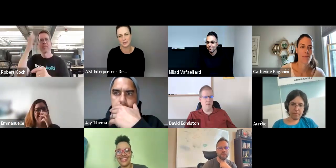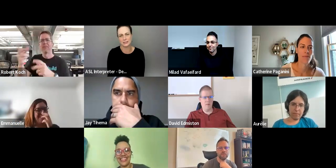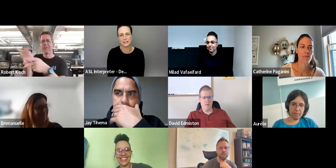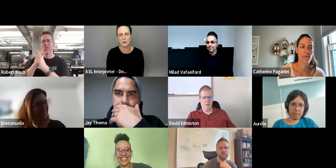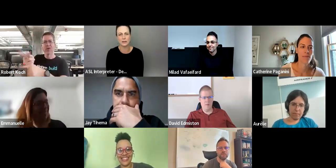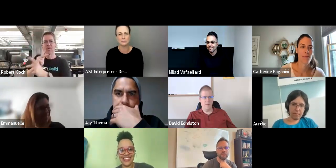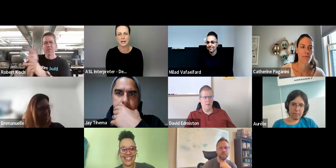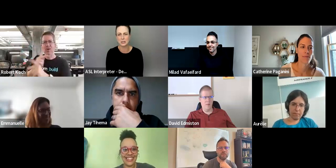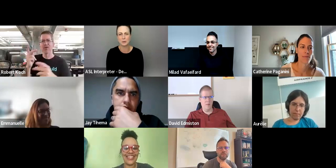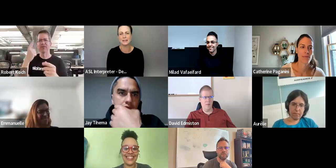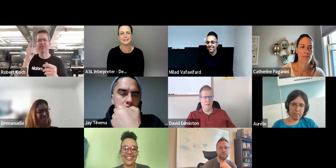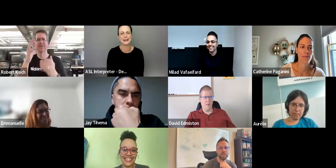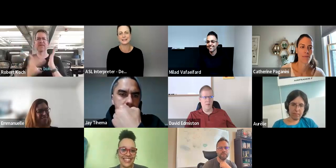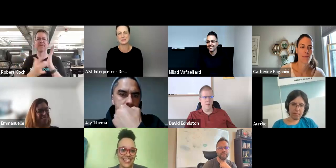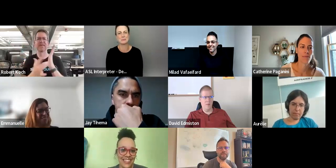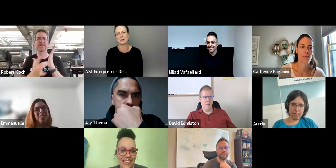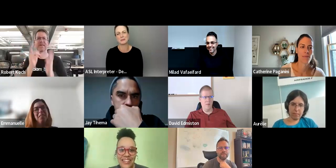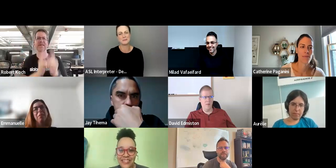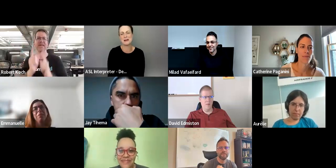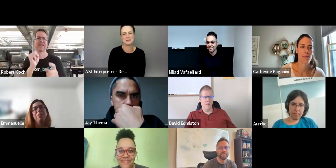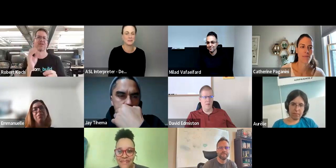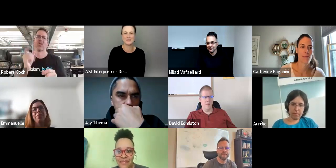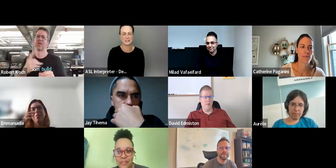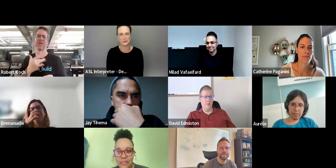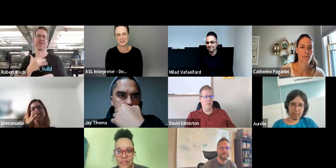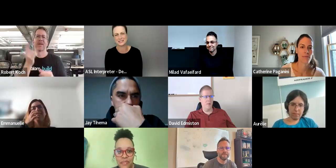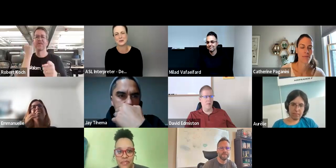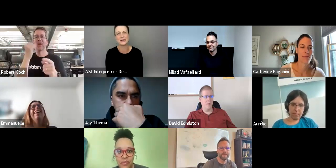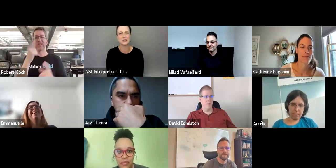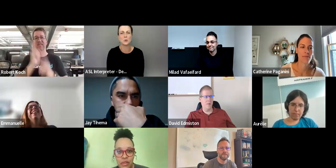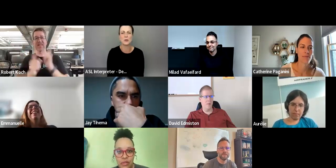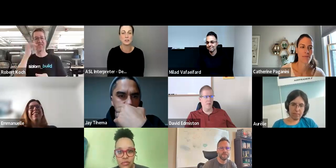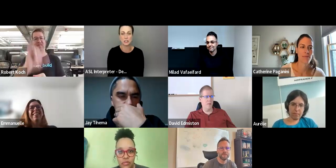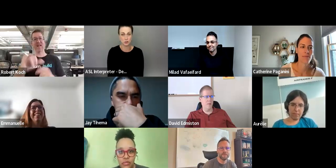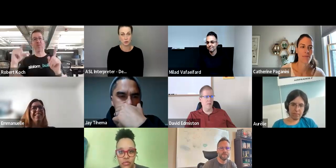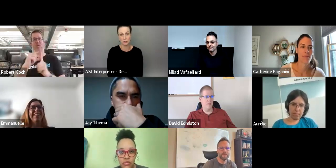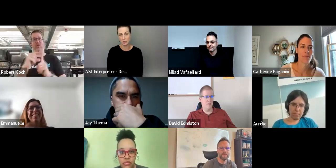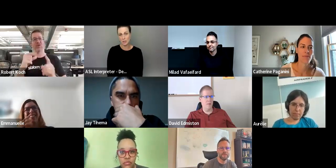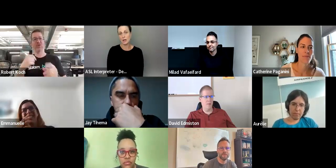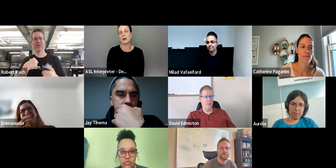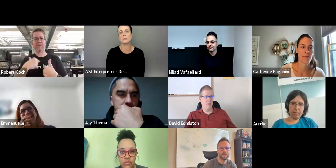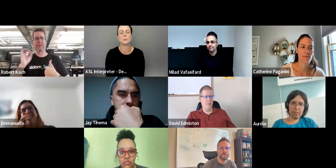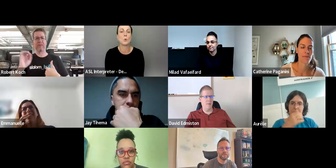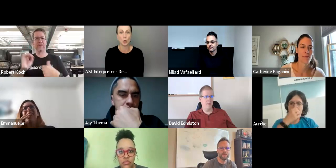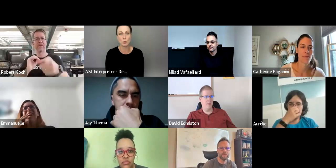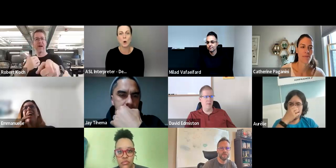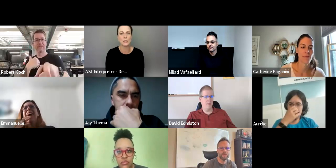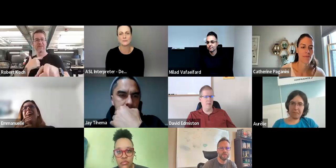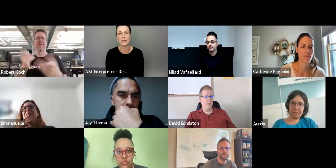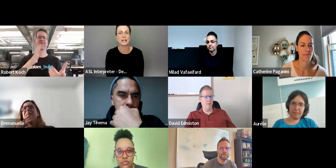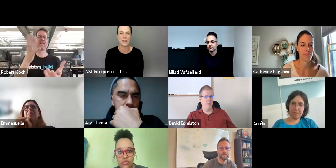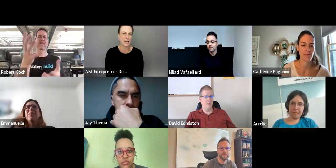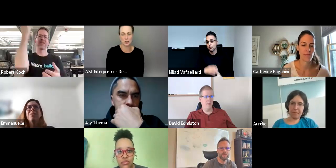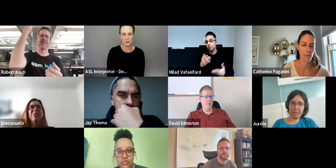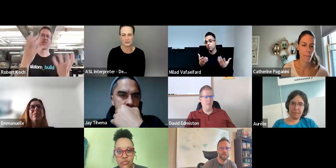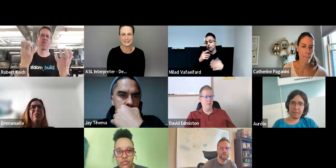expression for that is. I know a lot of European signs, we borrow from them and vice versa. So I didn't know what the gestural word was